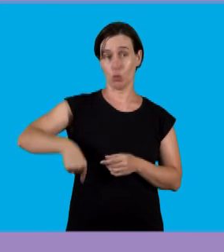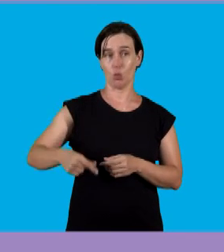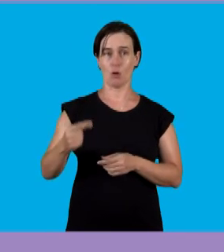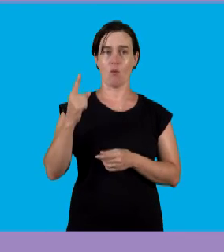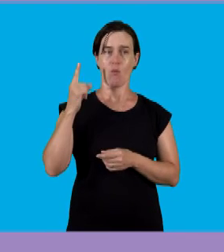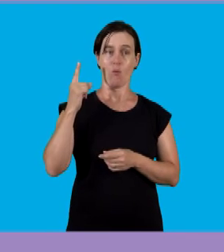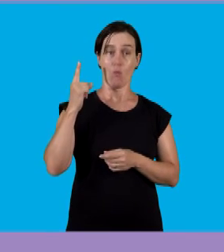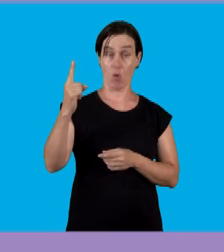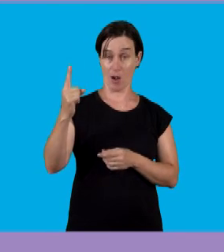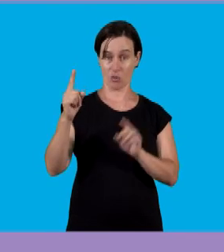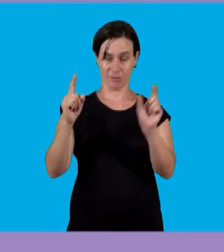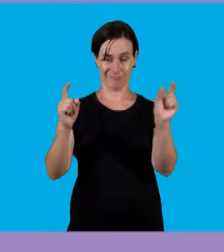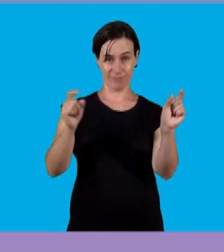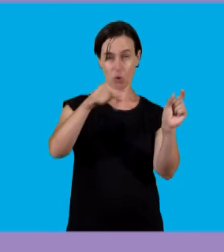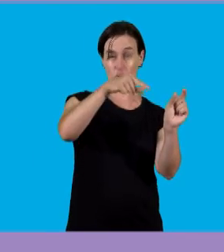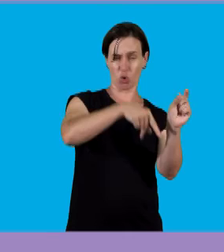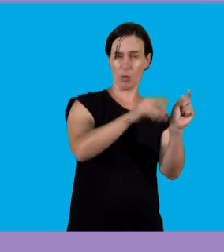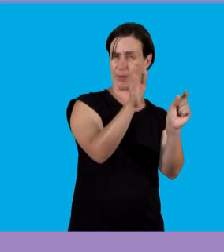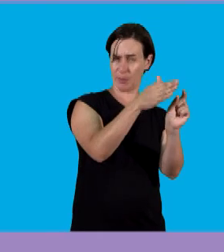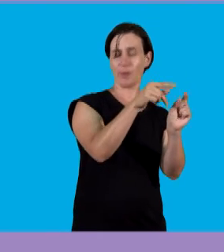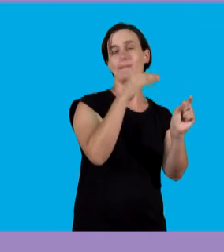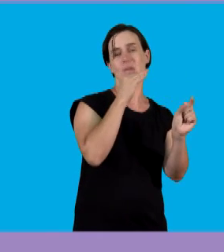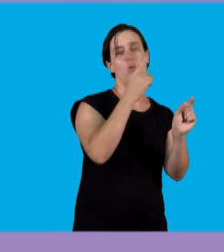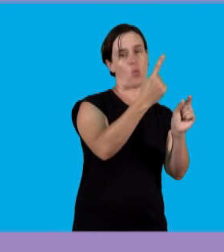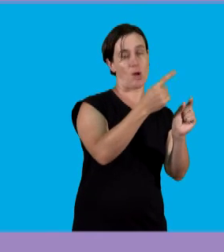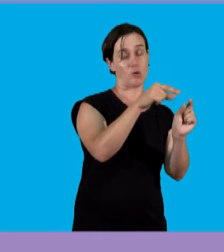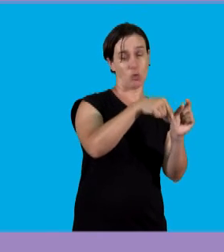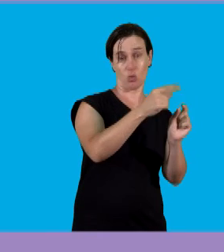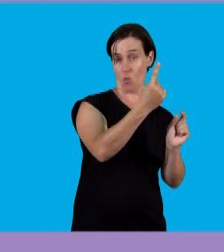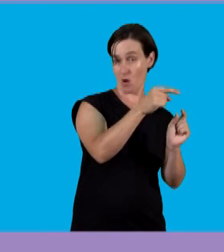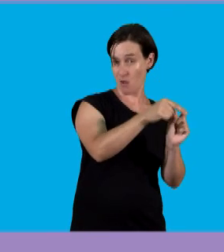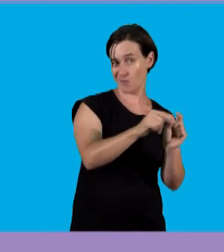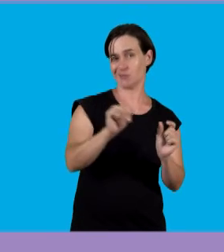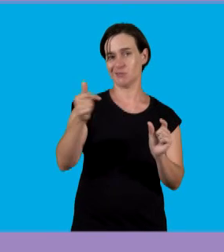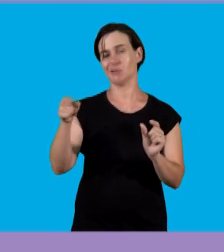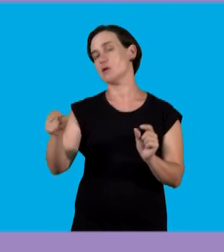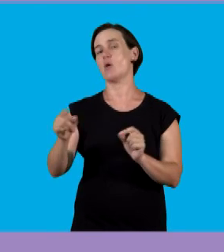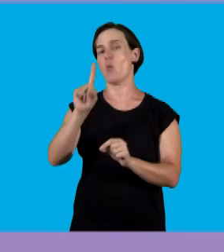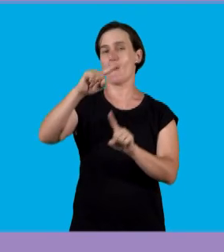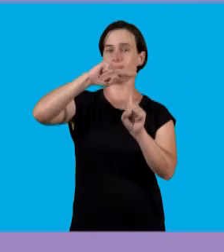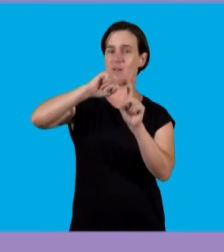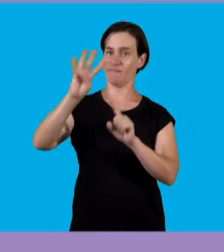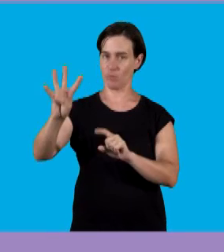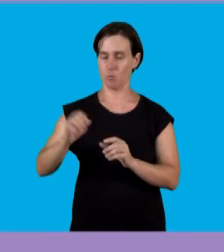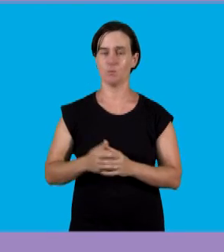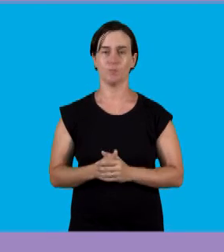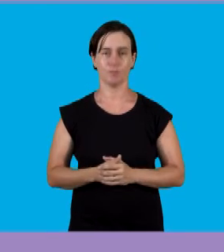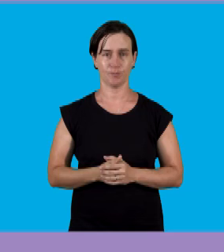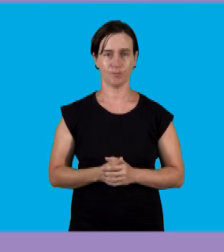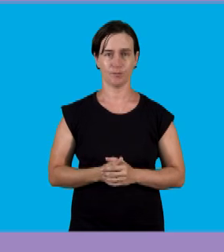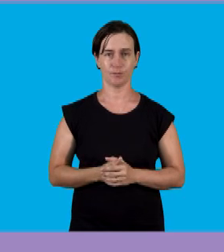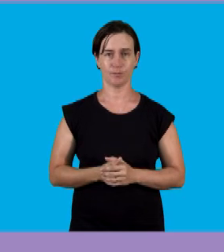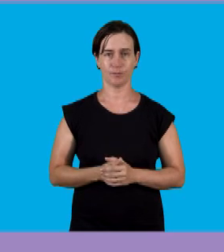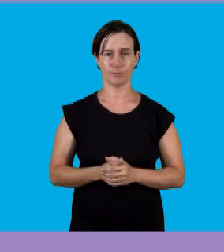base of q, and we are going to add the 1. Remember, that q there has an exponent 1. We're going to add it